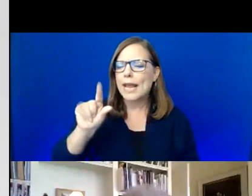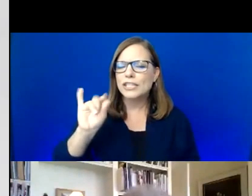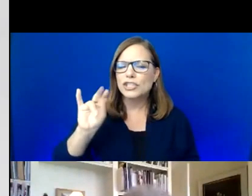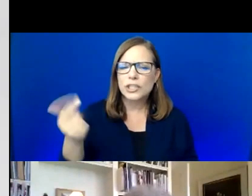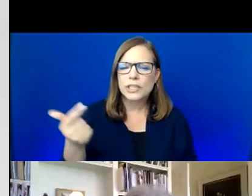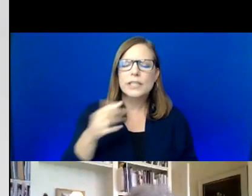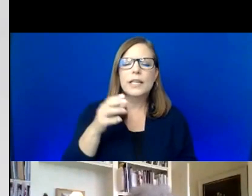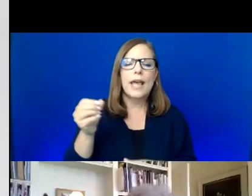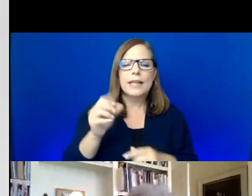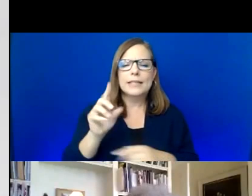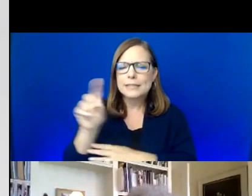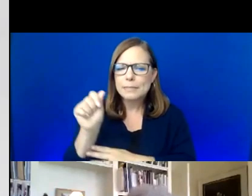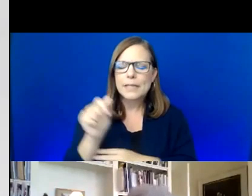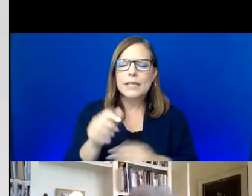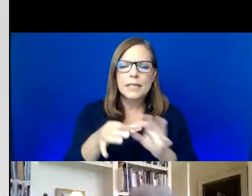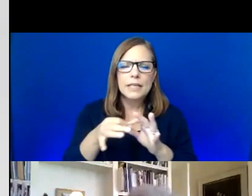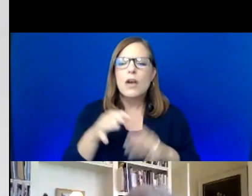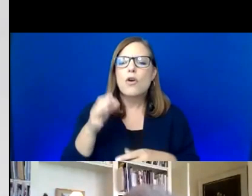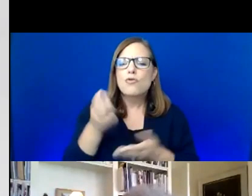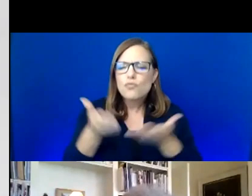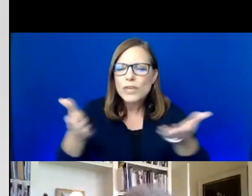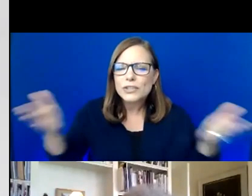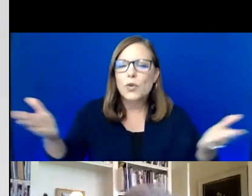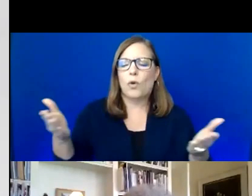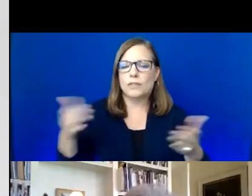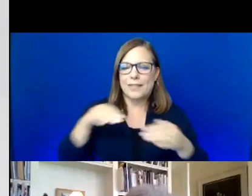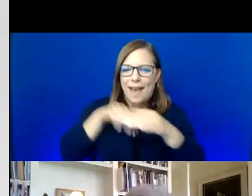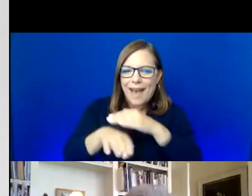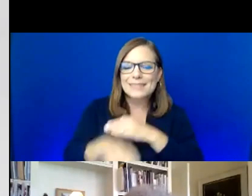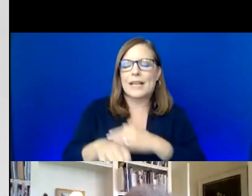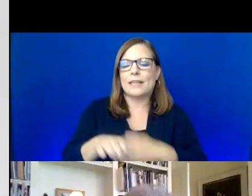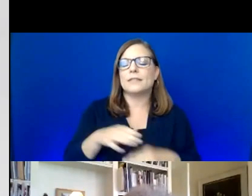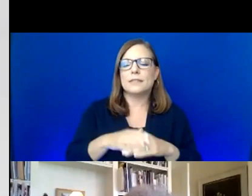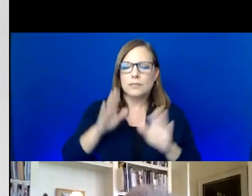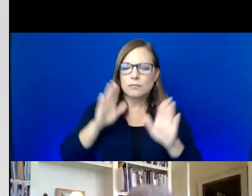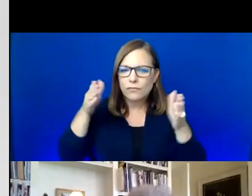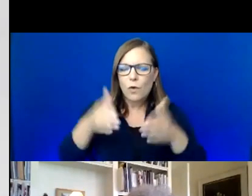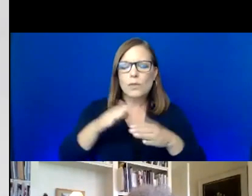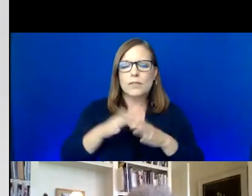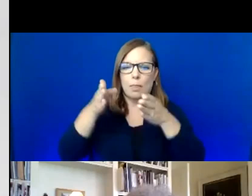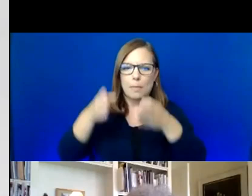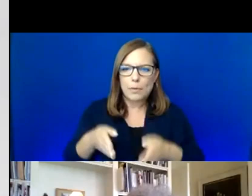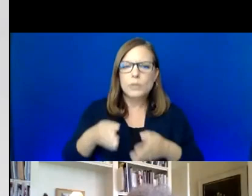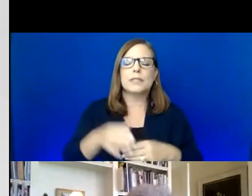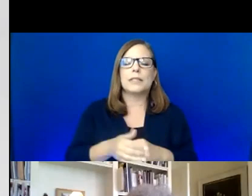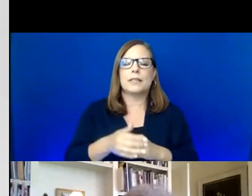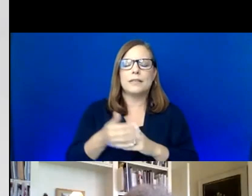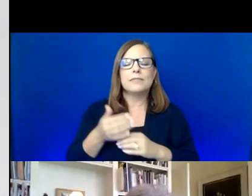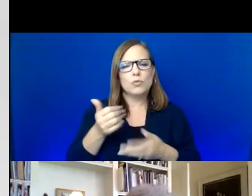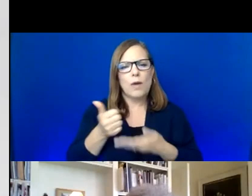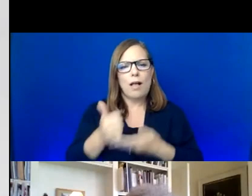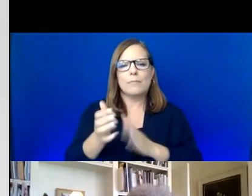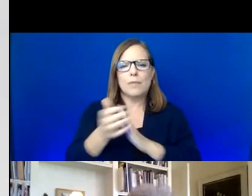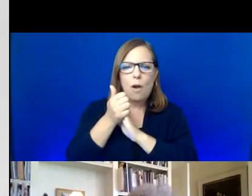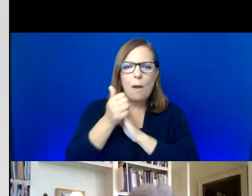Connection. The importance of improving access to person-centered, culturally competent aging services and supports for